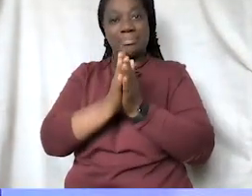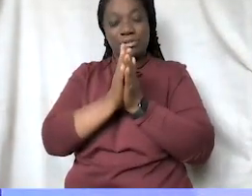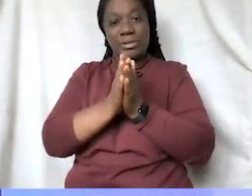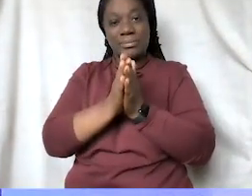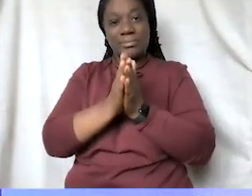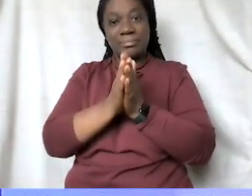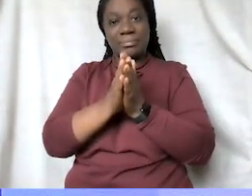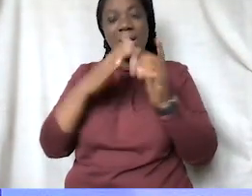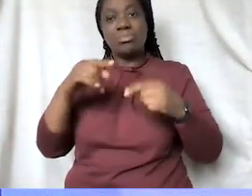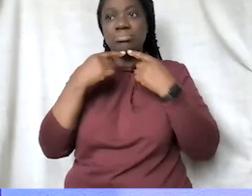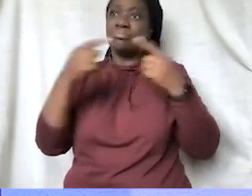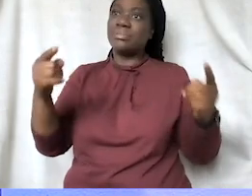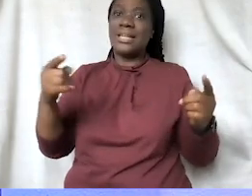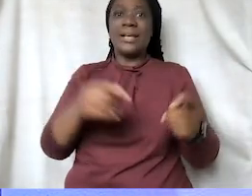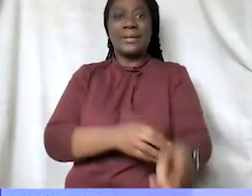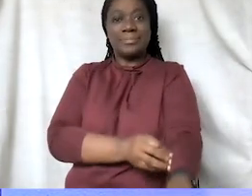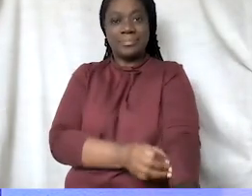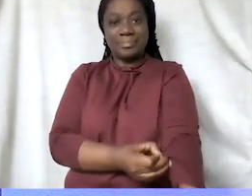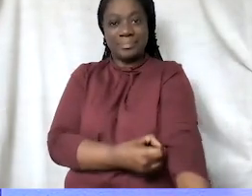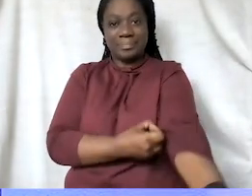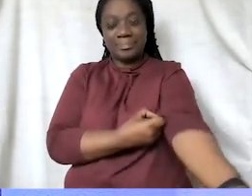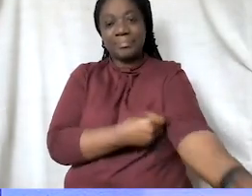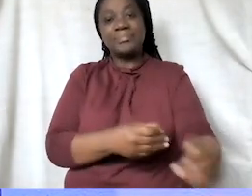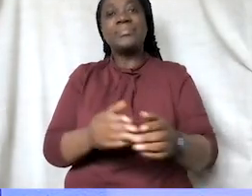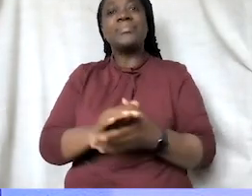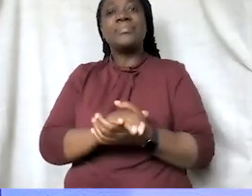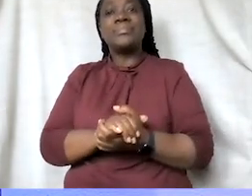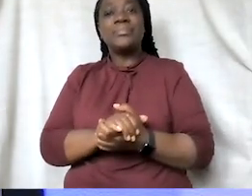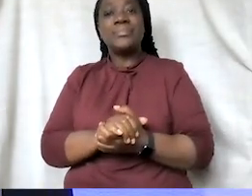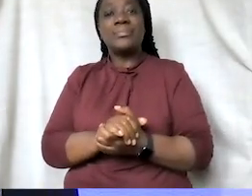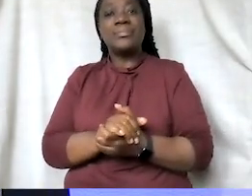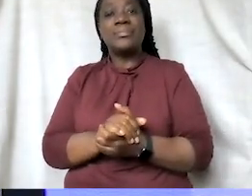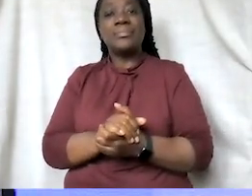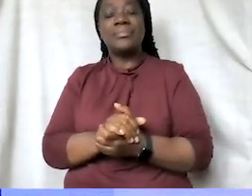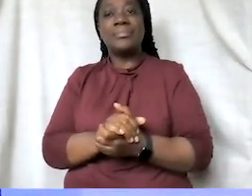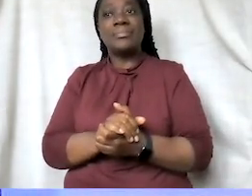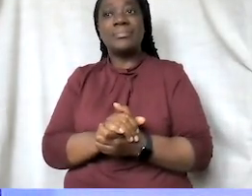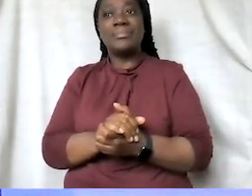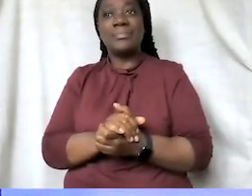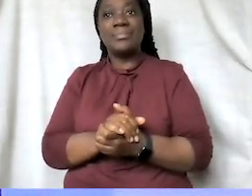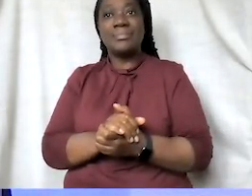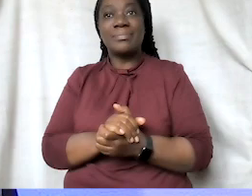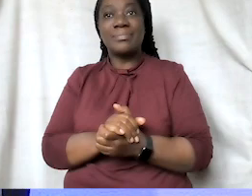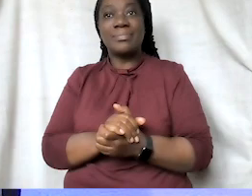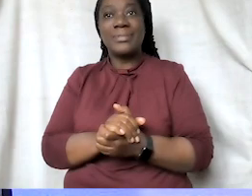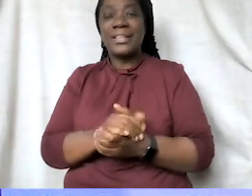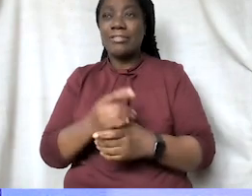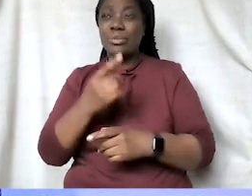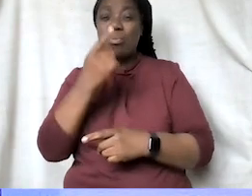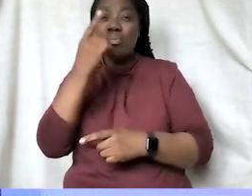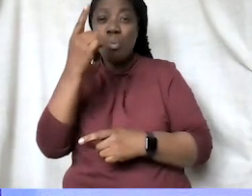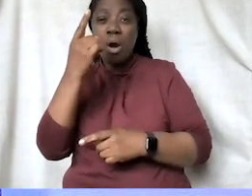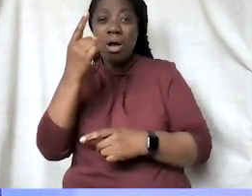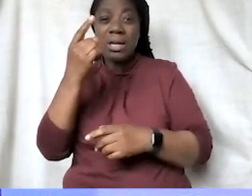I want to declare to you tonight that there is one medicine